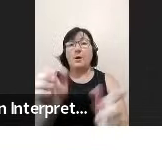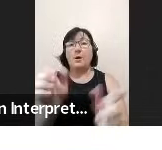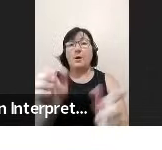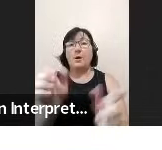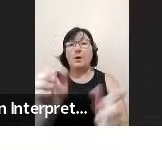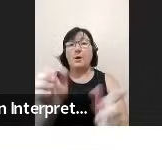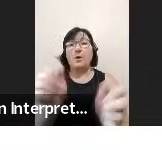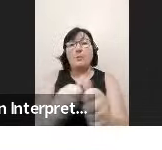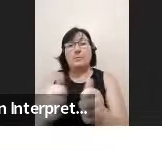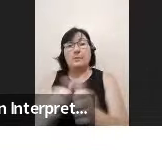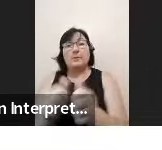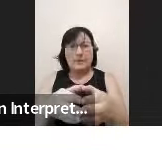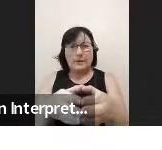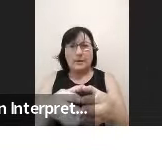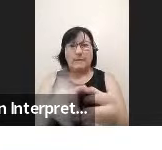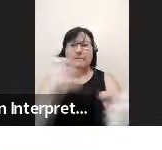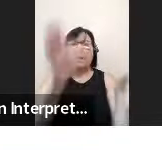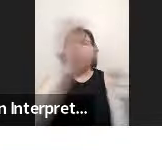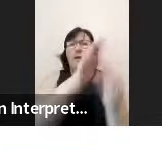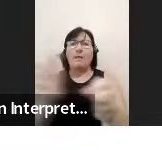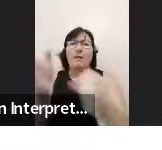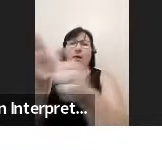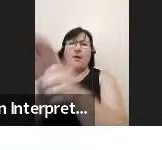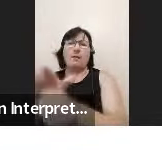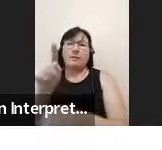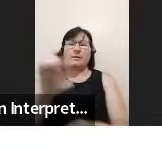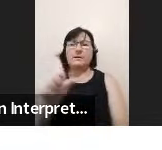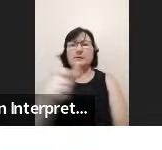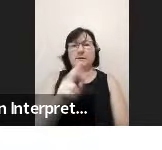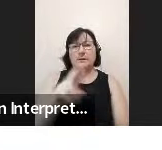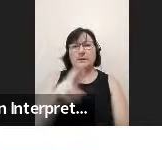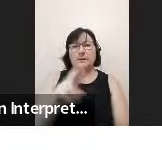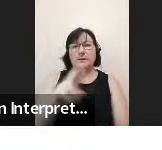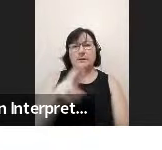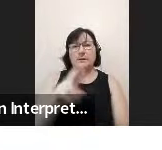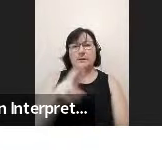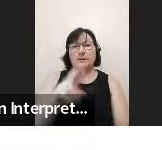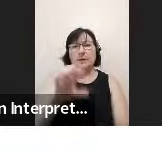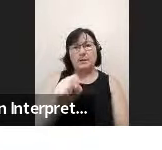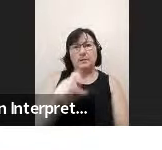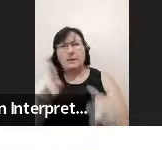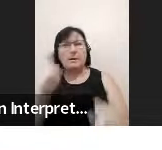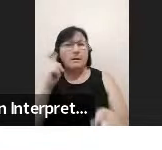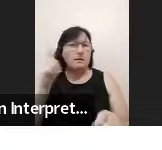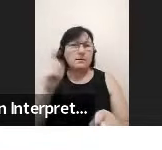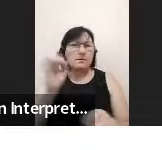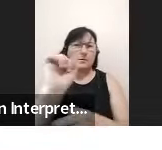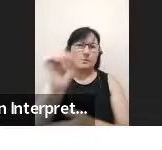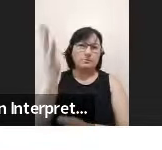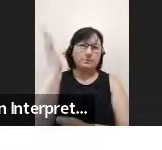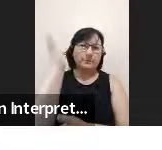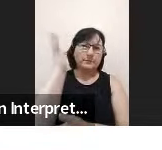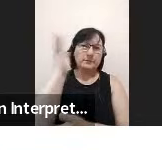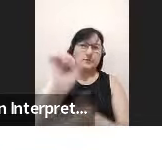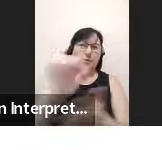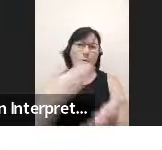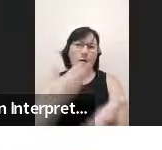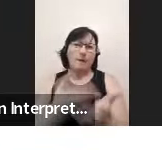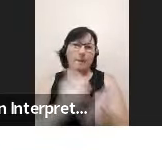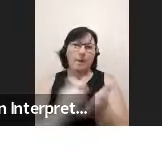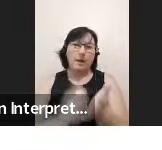who sits then and listen to the presentation of your application and then make a decision of whether